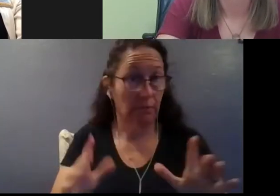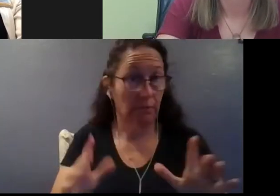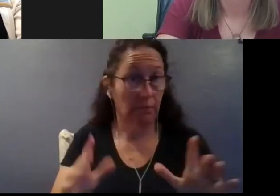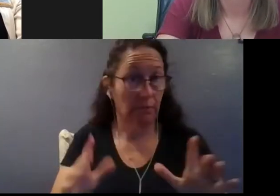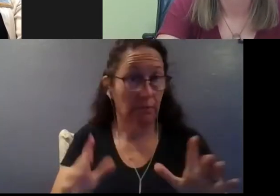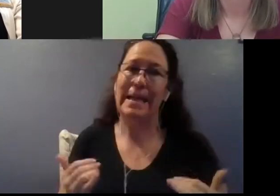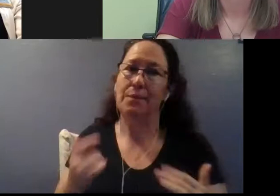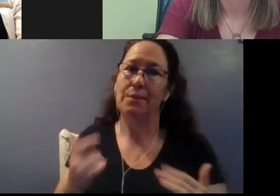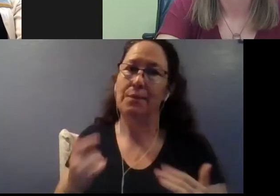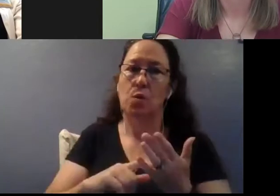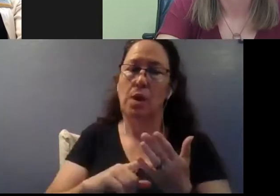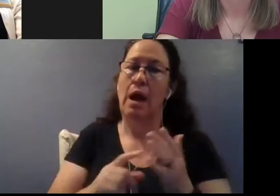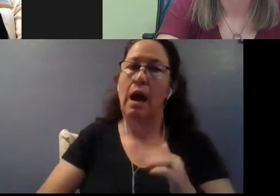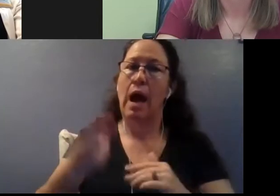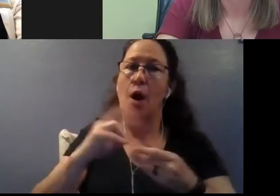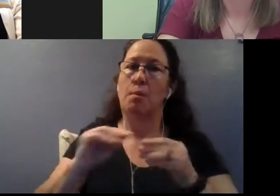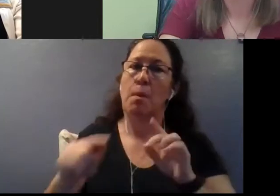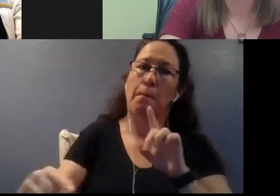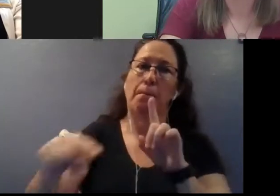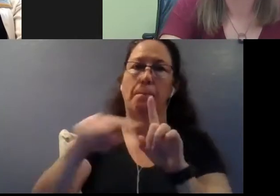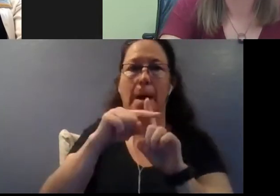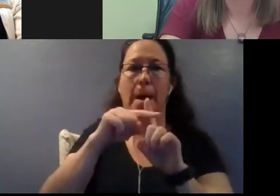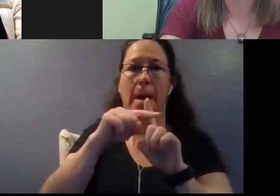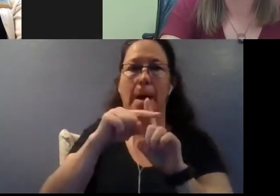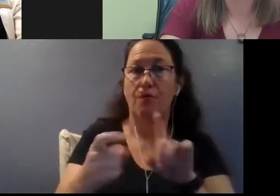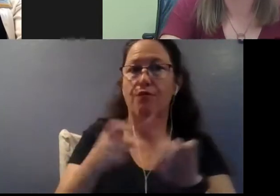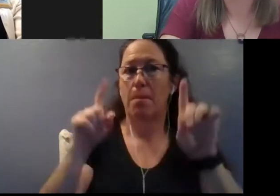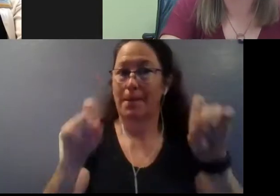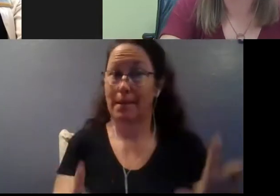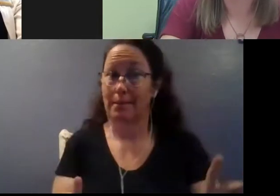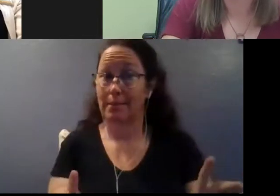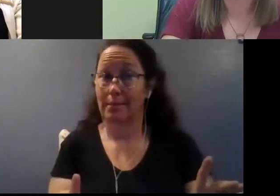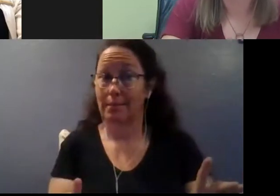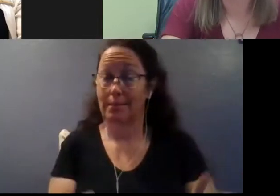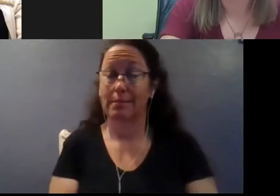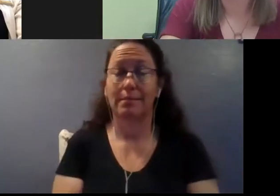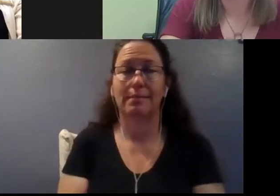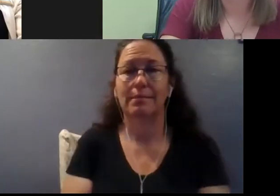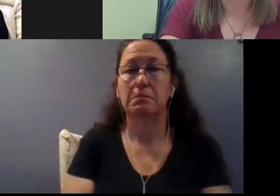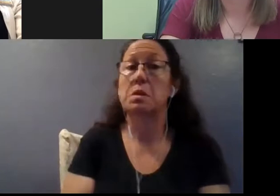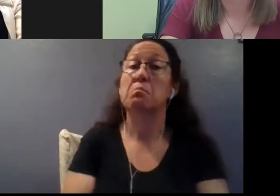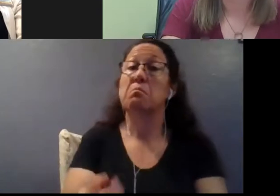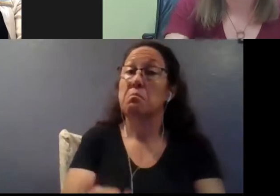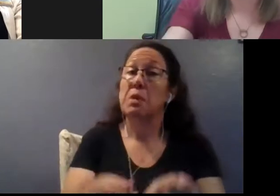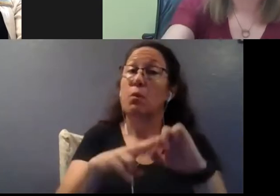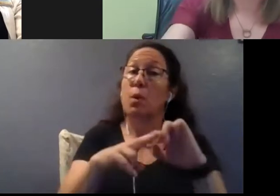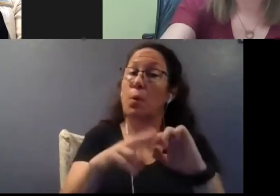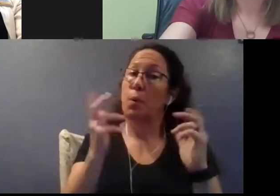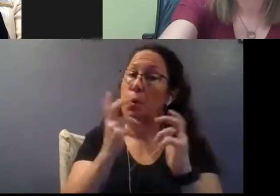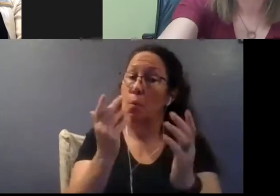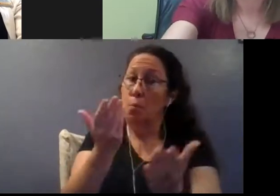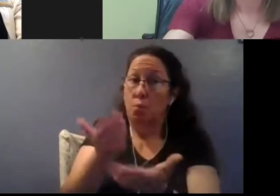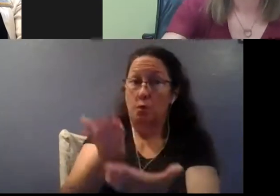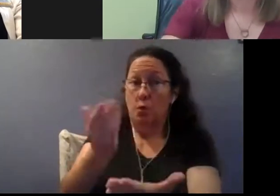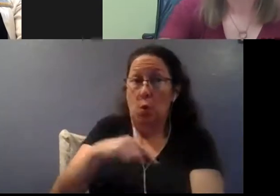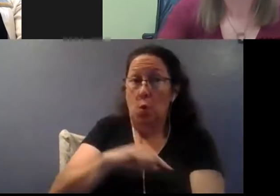however, seeing a higher number of positive cases coming from those test results. This increase is truly a reflection of what we, the wider